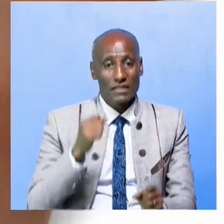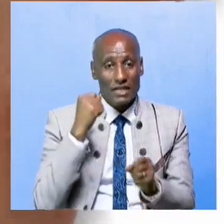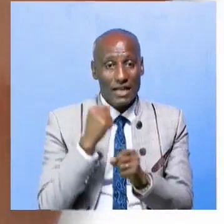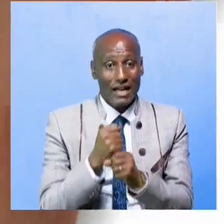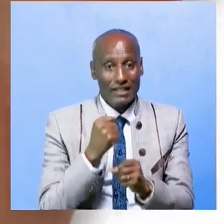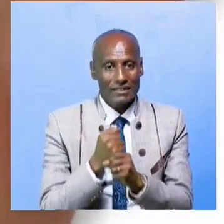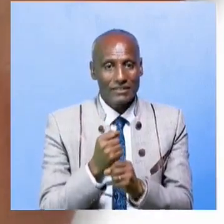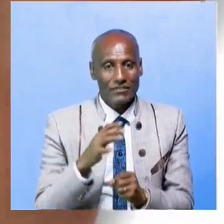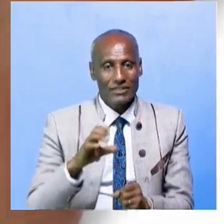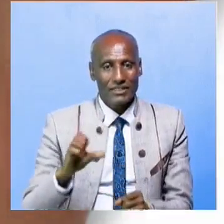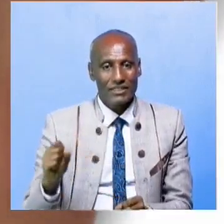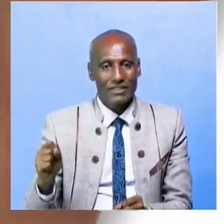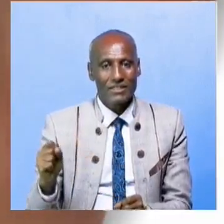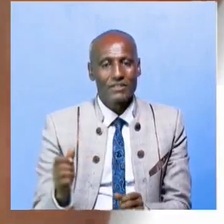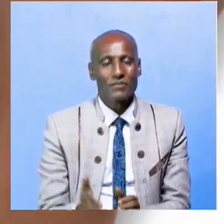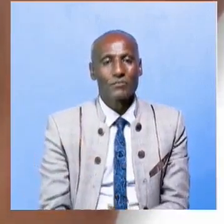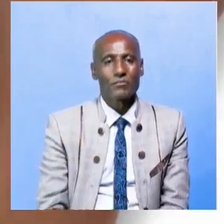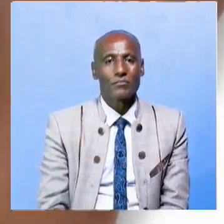activities.